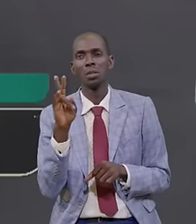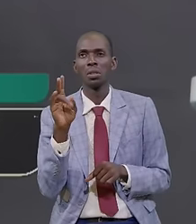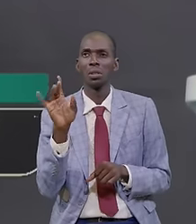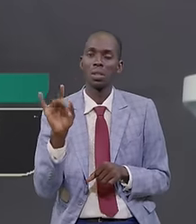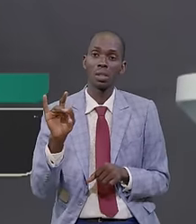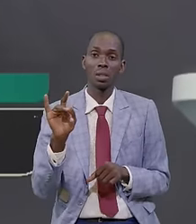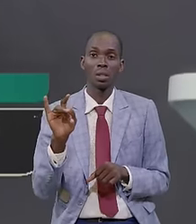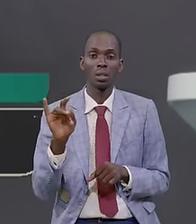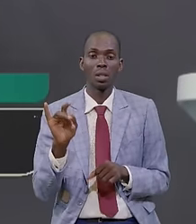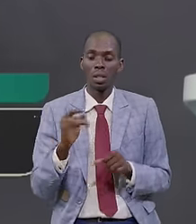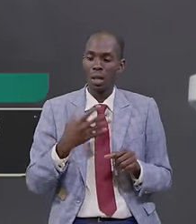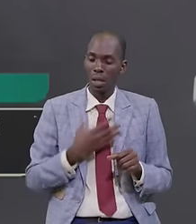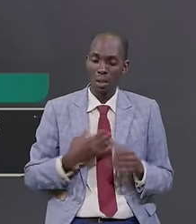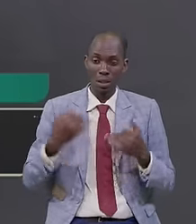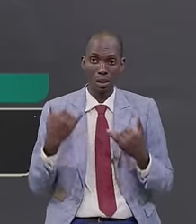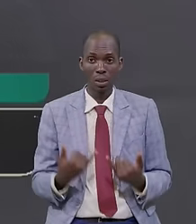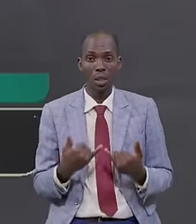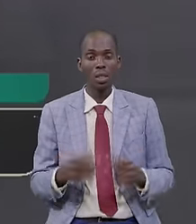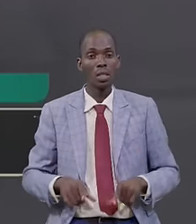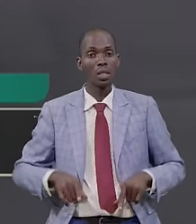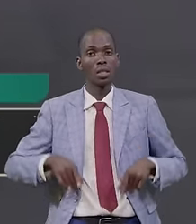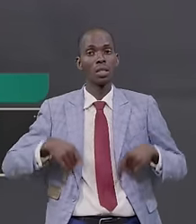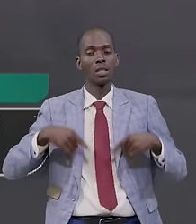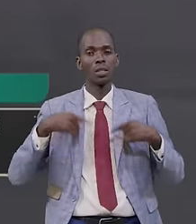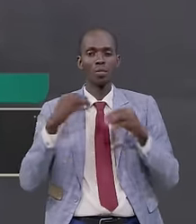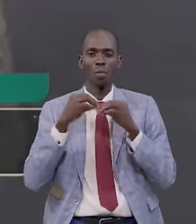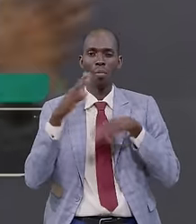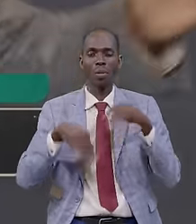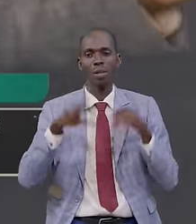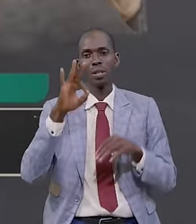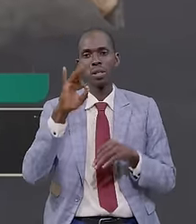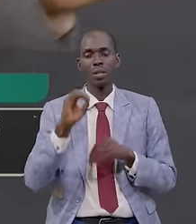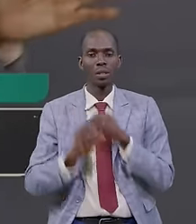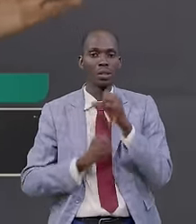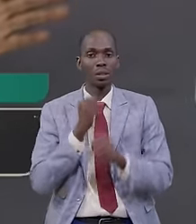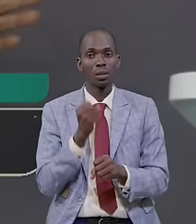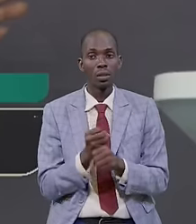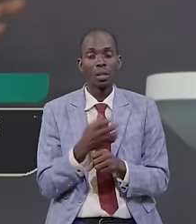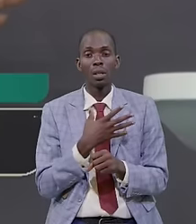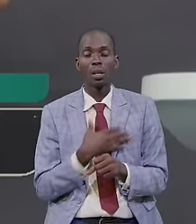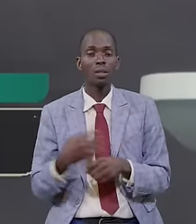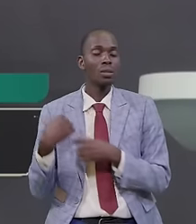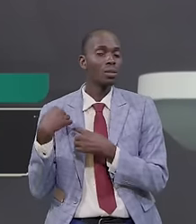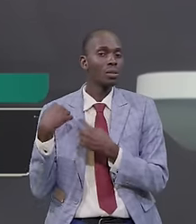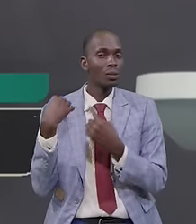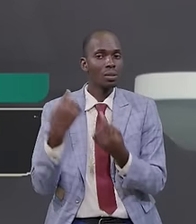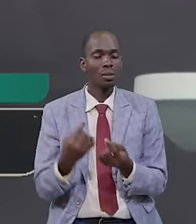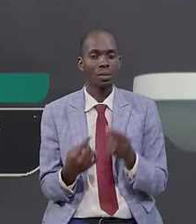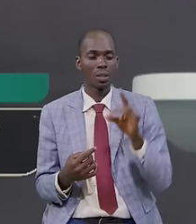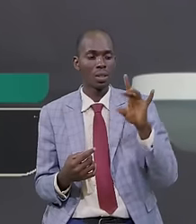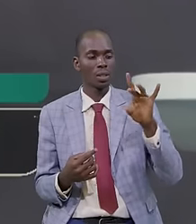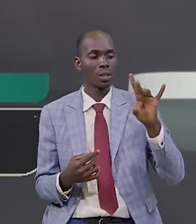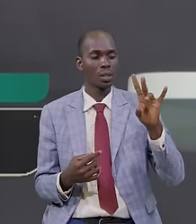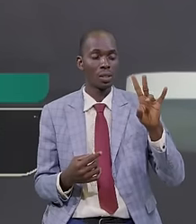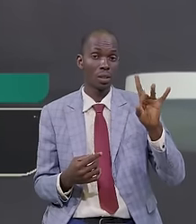lived beyond 90 years of age. And all through 18 to